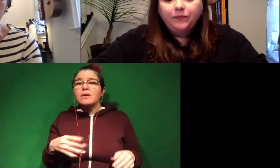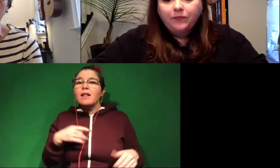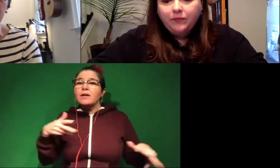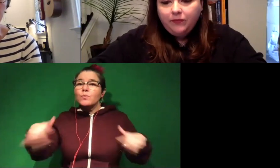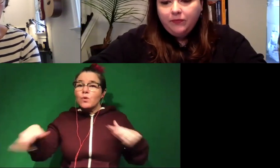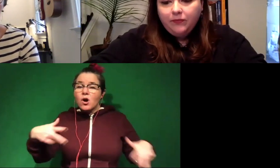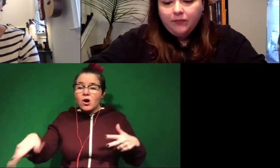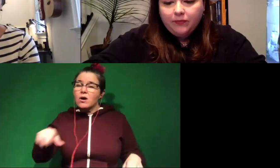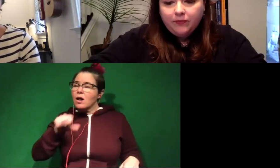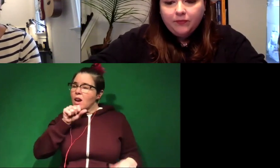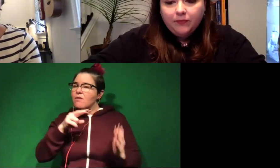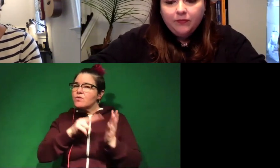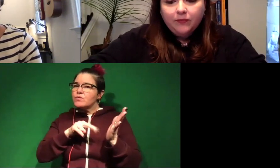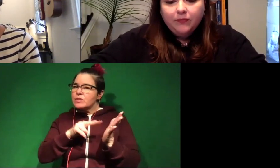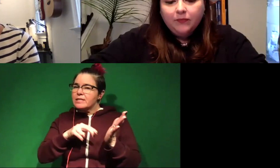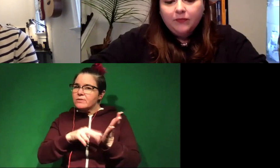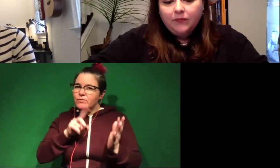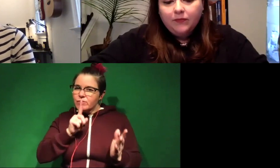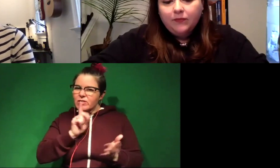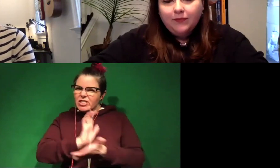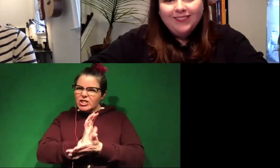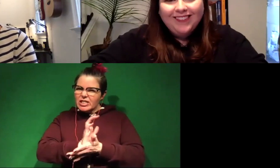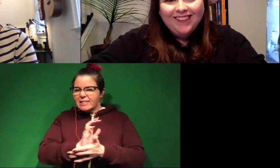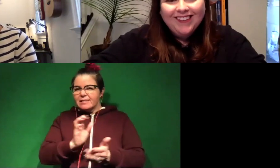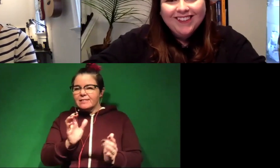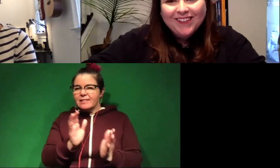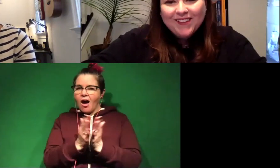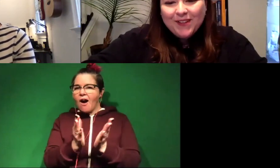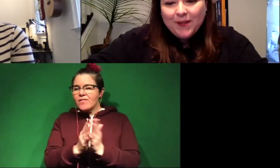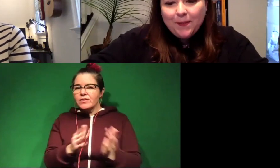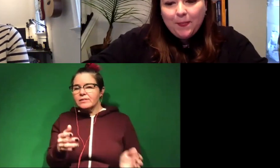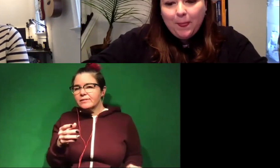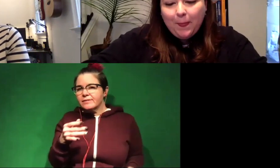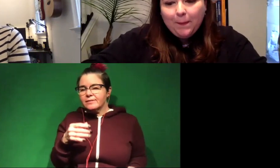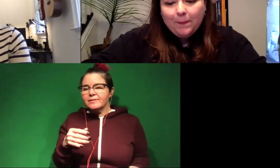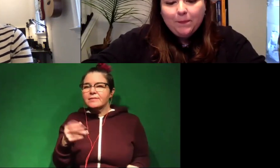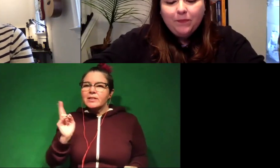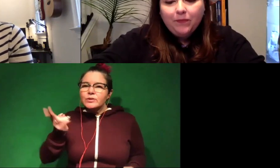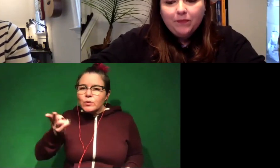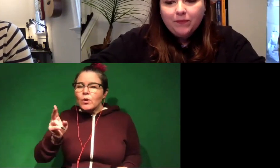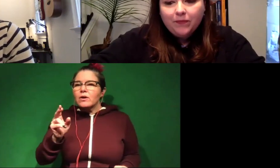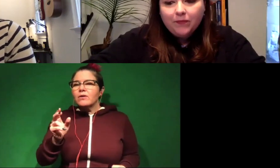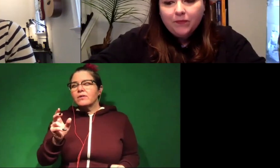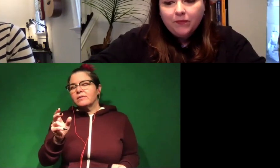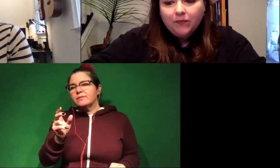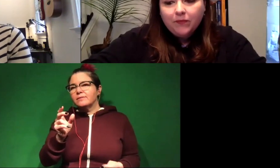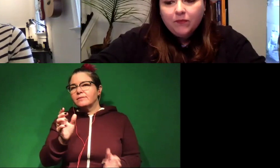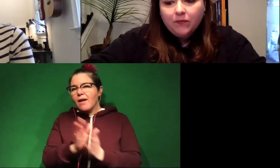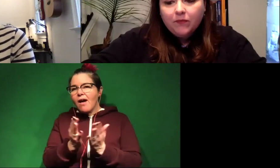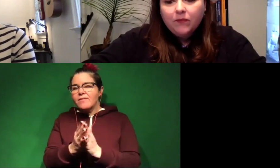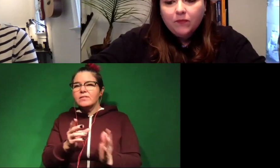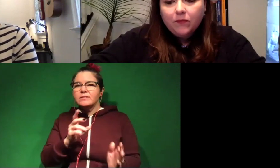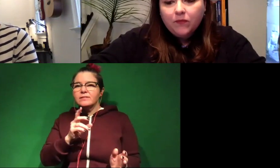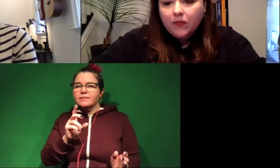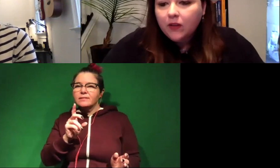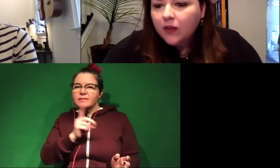read novels. The cheesier, the better. So I read a lot of cheesy novels, historical novels, detective novels, all those kinds of things. That's my